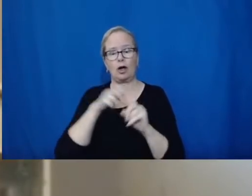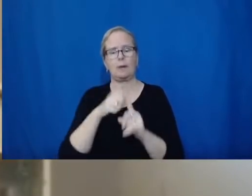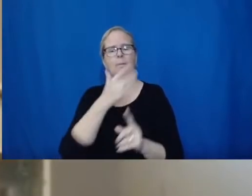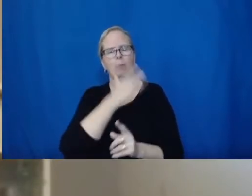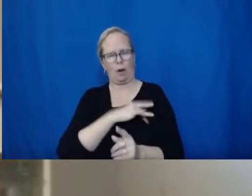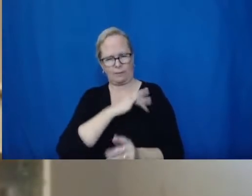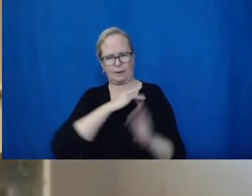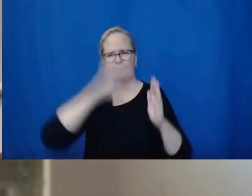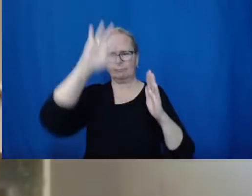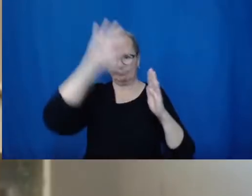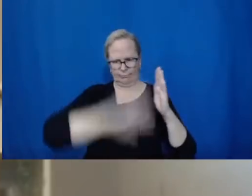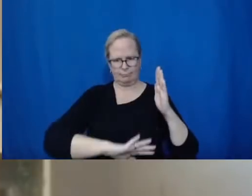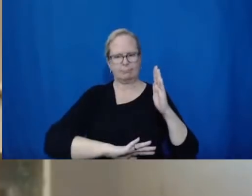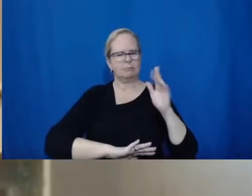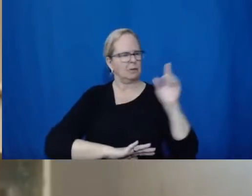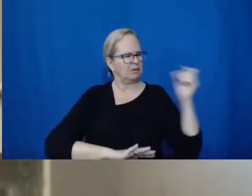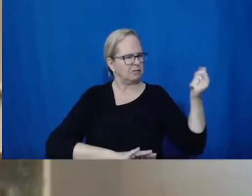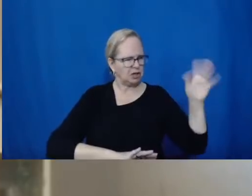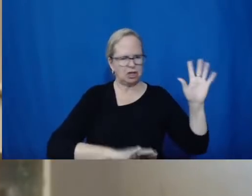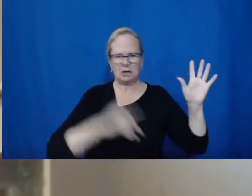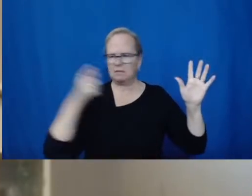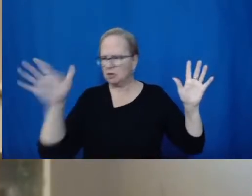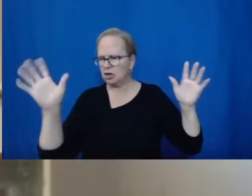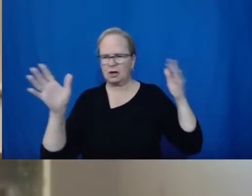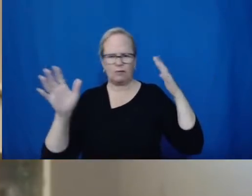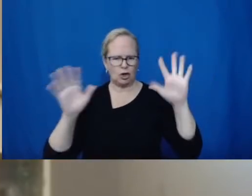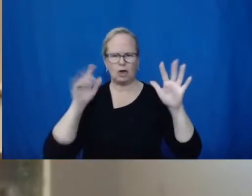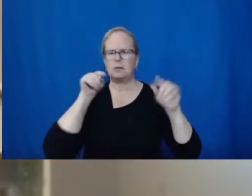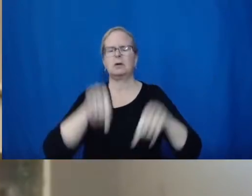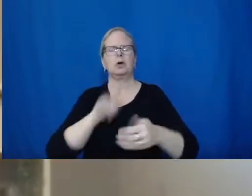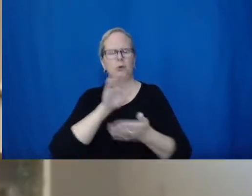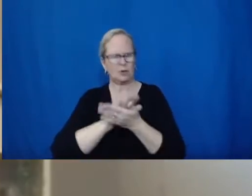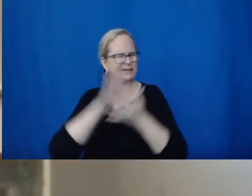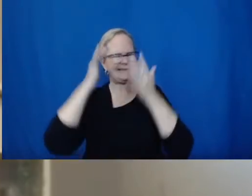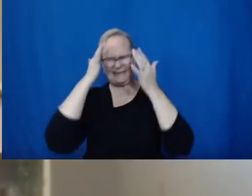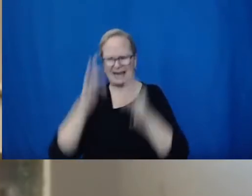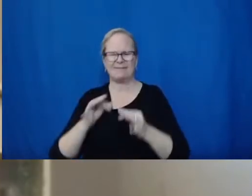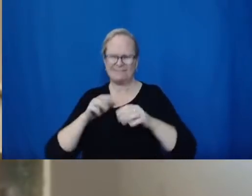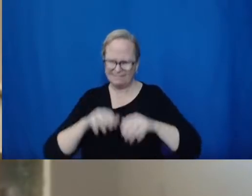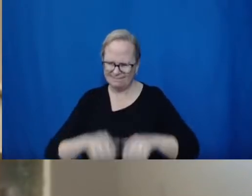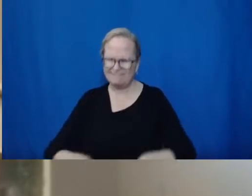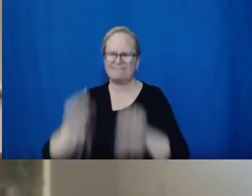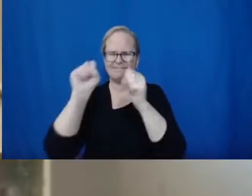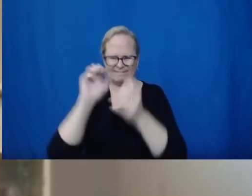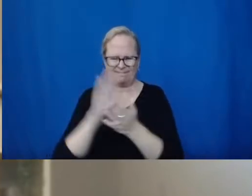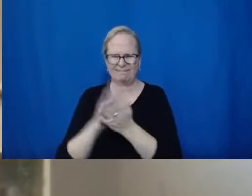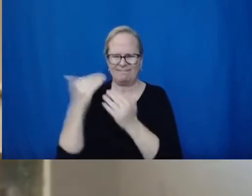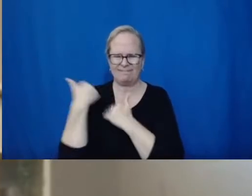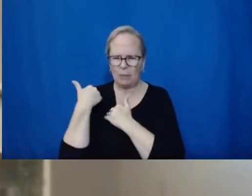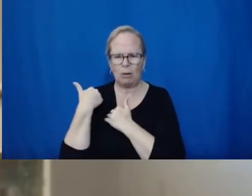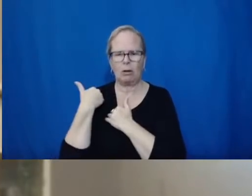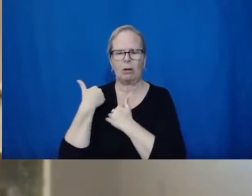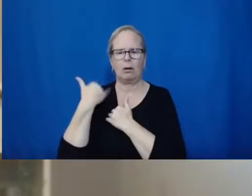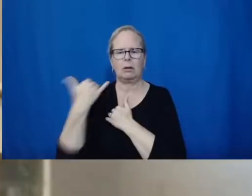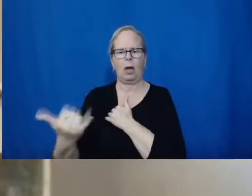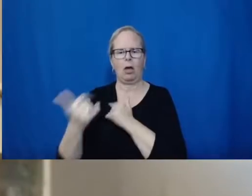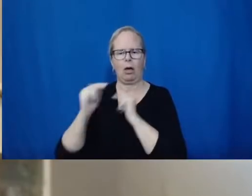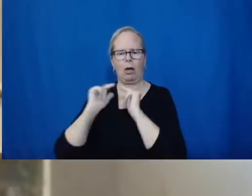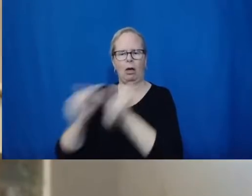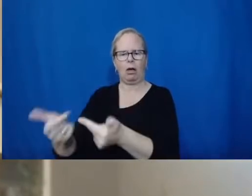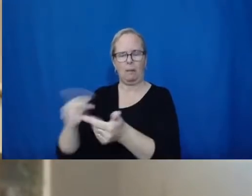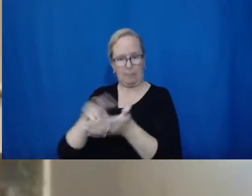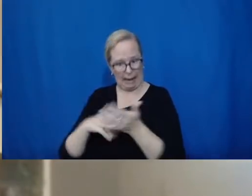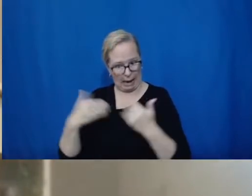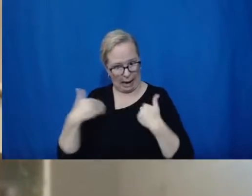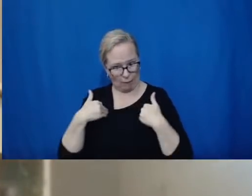province broke down several times. Our concern is whether that will be resourced properly by the school